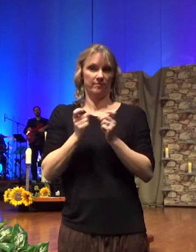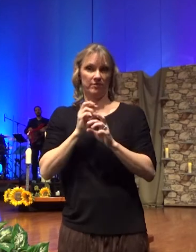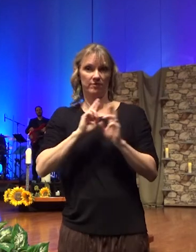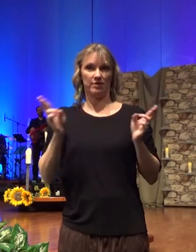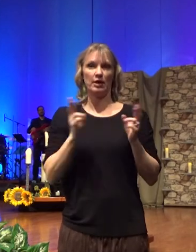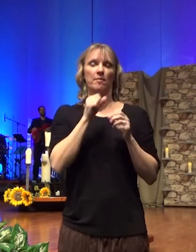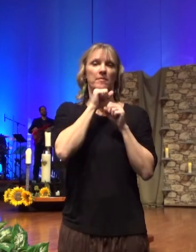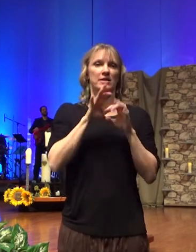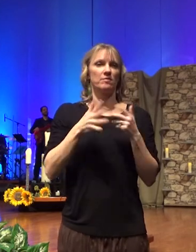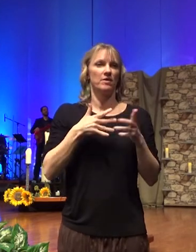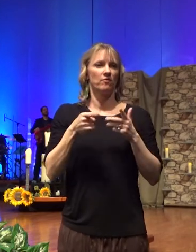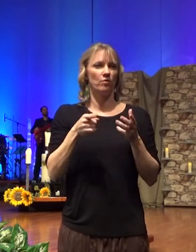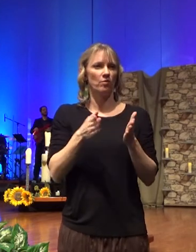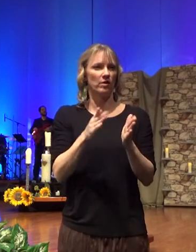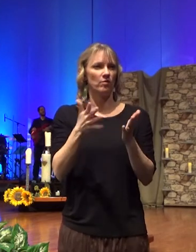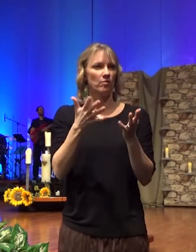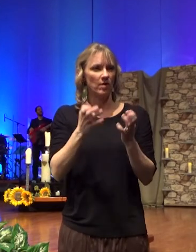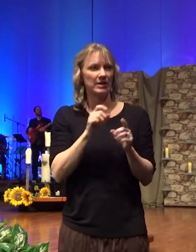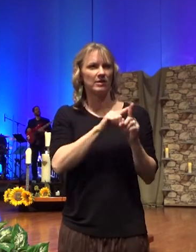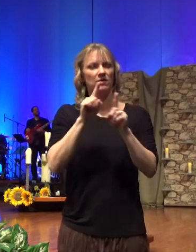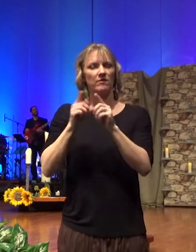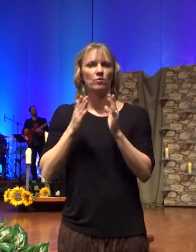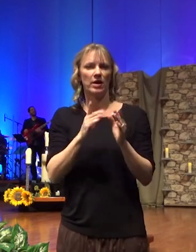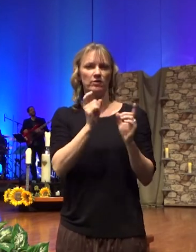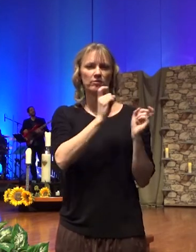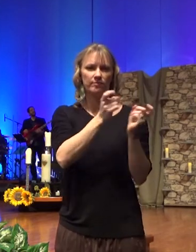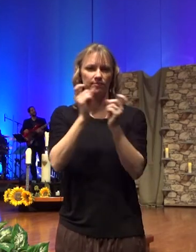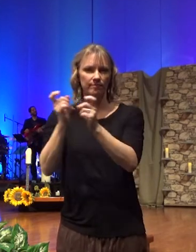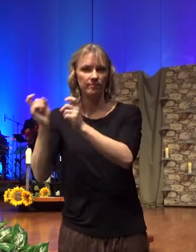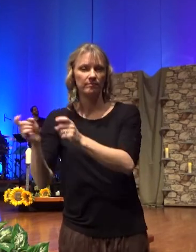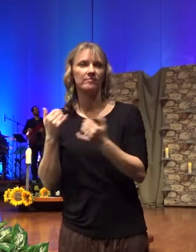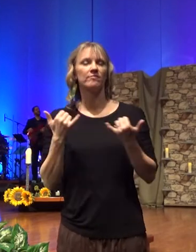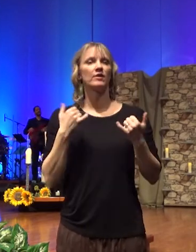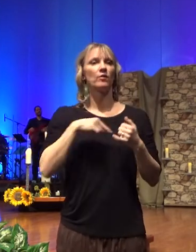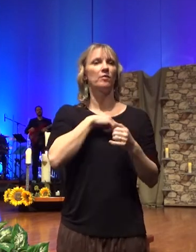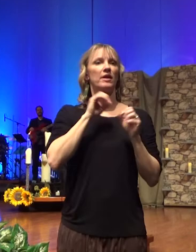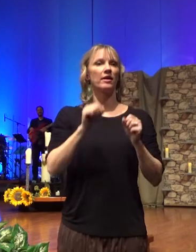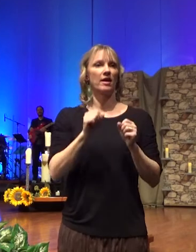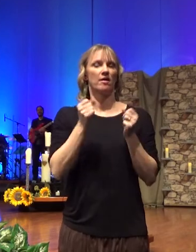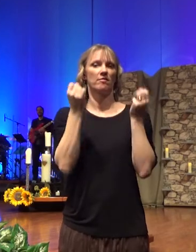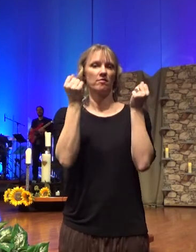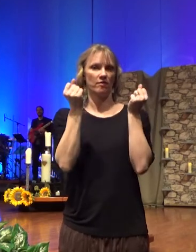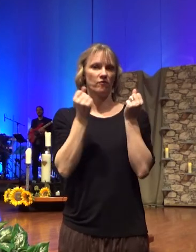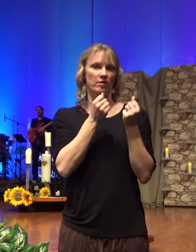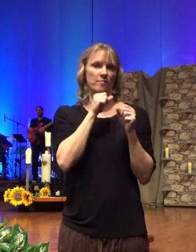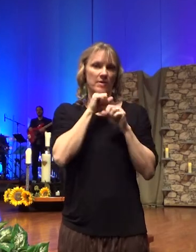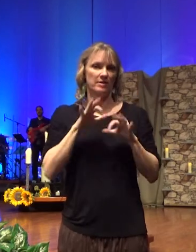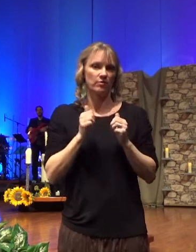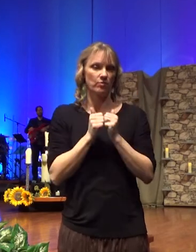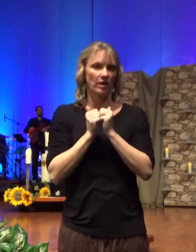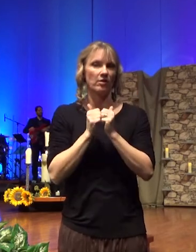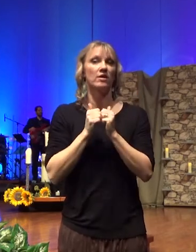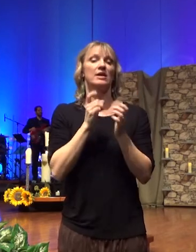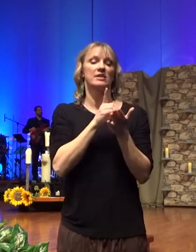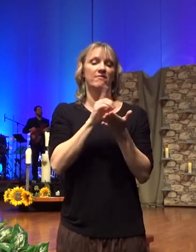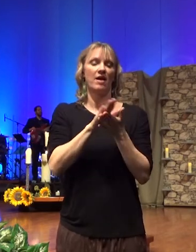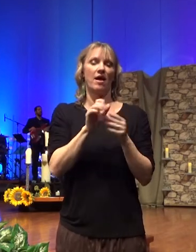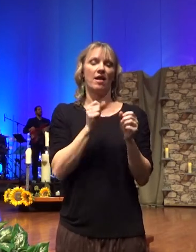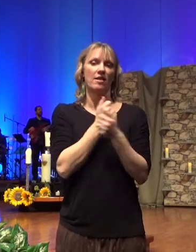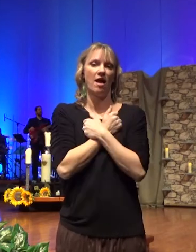gift, bless it however you like. Thank you for all the different ways that you give. But we can right now say an offering blessing